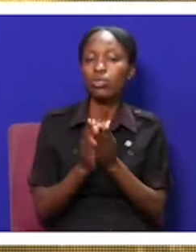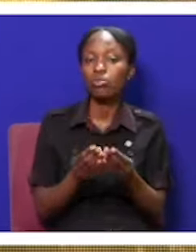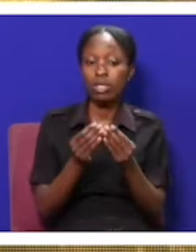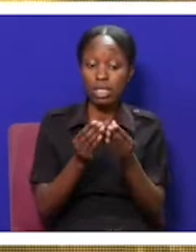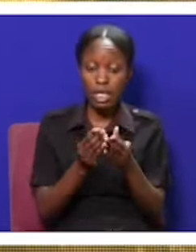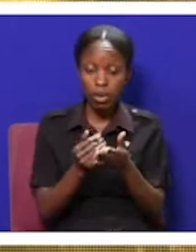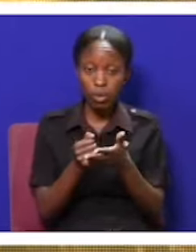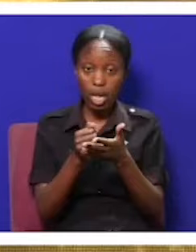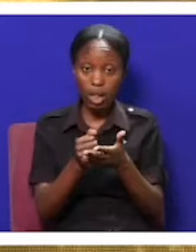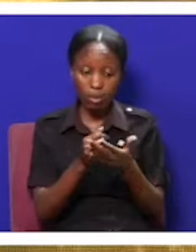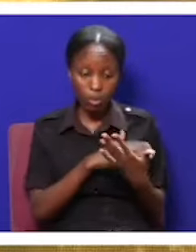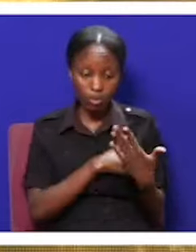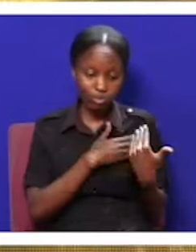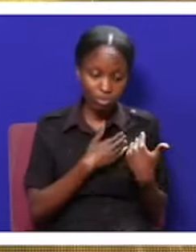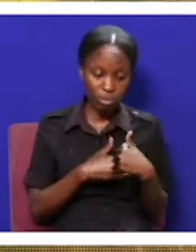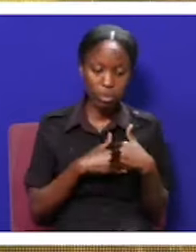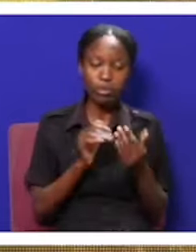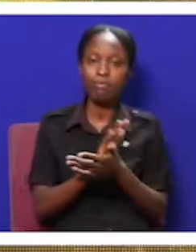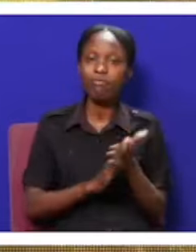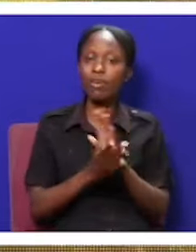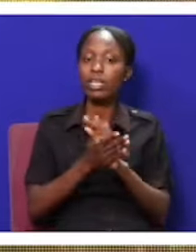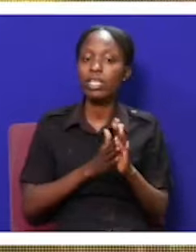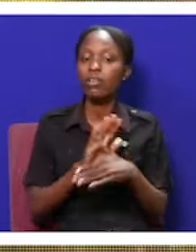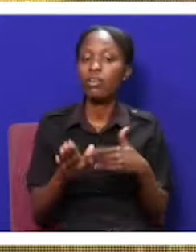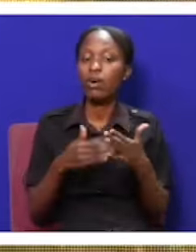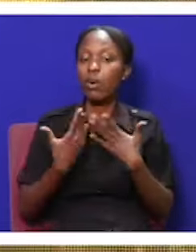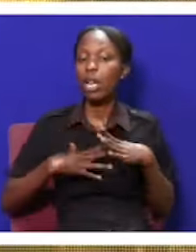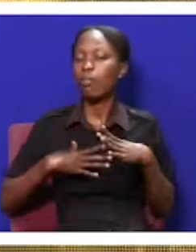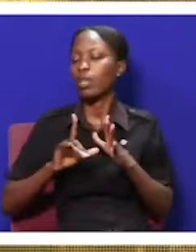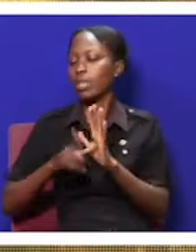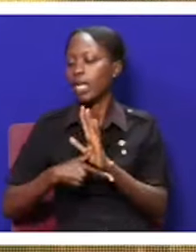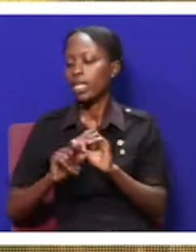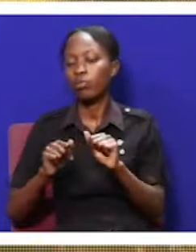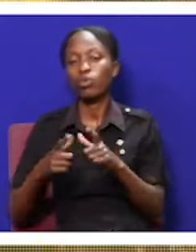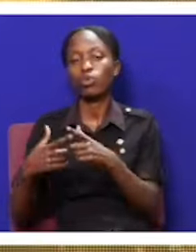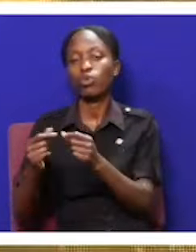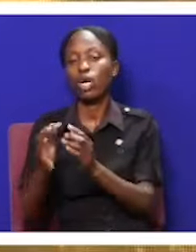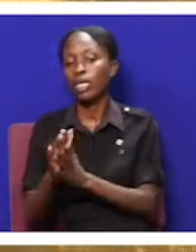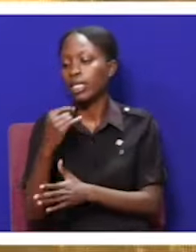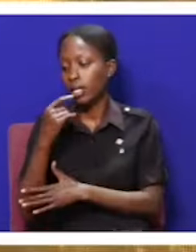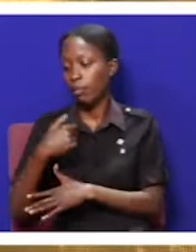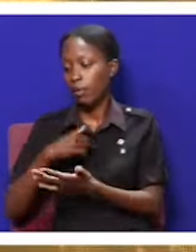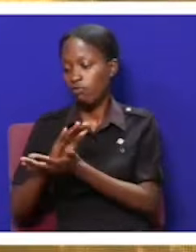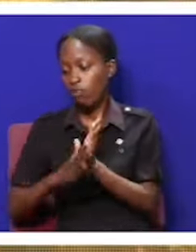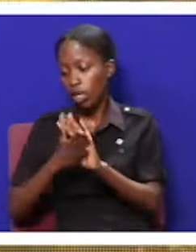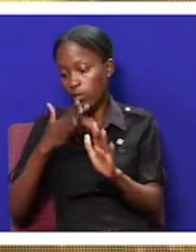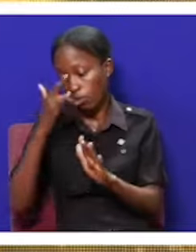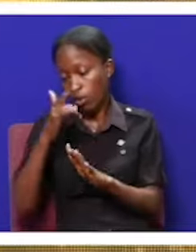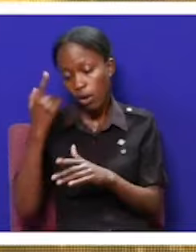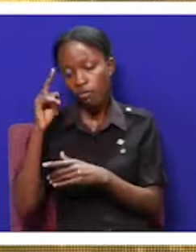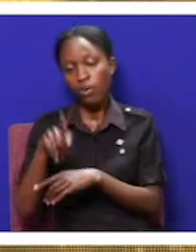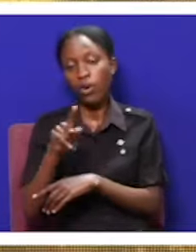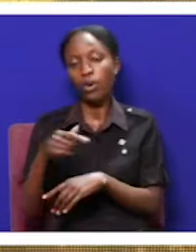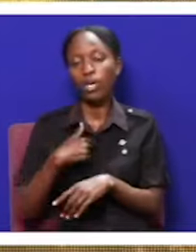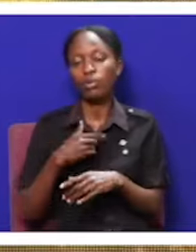heart to forgive them. Yes. And you can even go to them later and tell them, I have forgiven you for offending me.